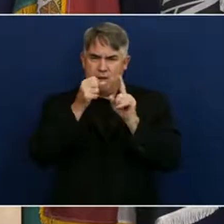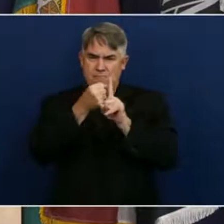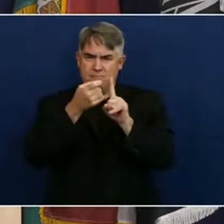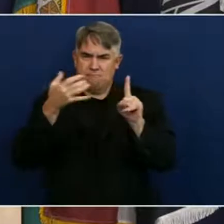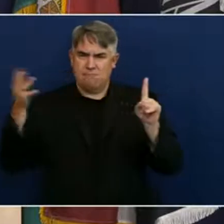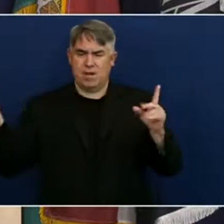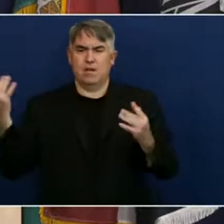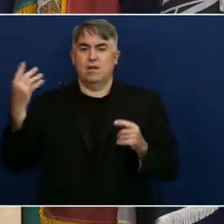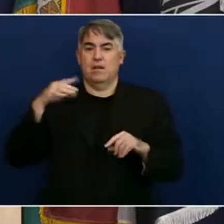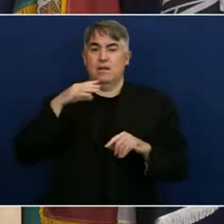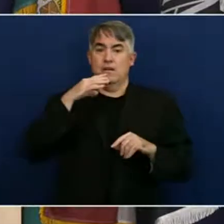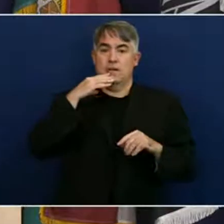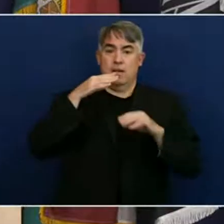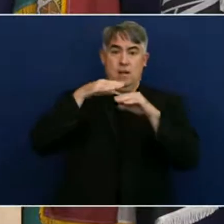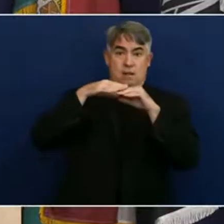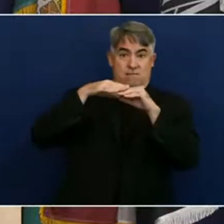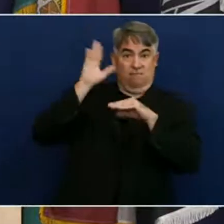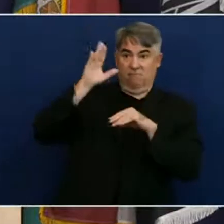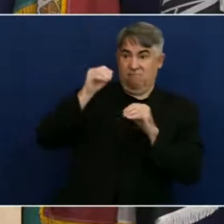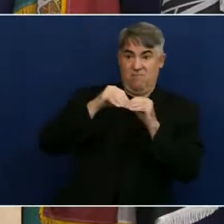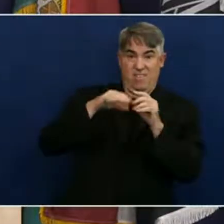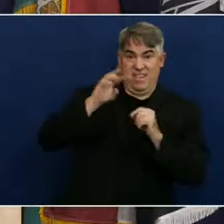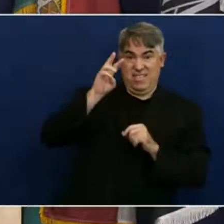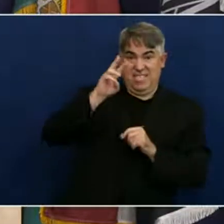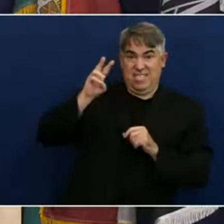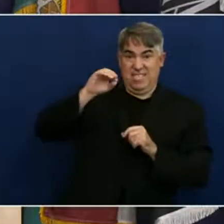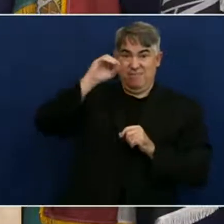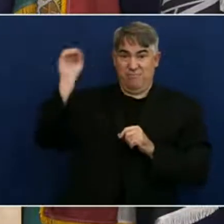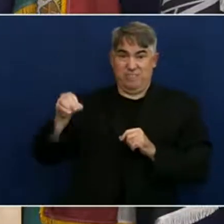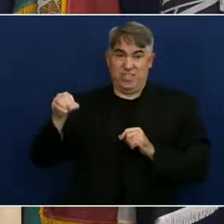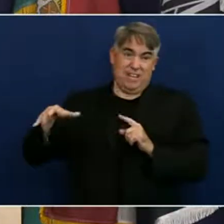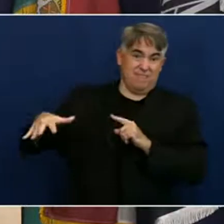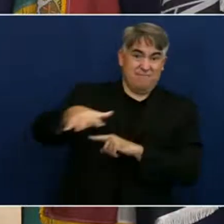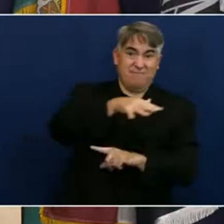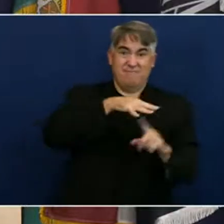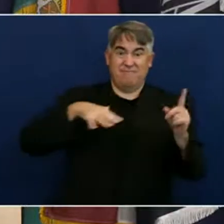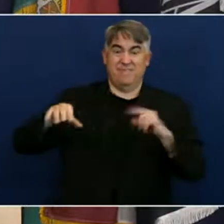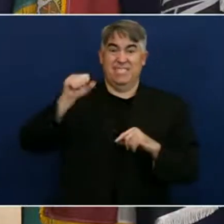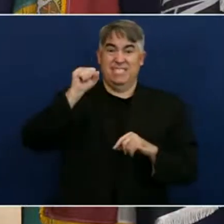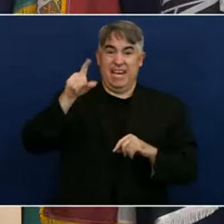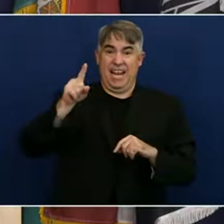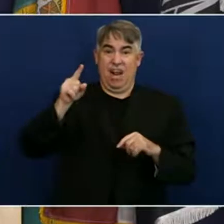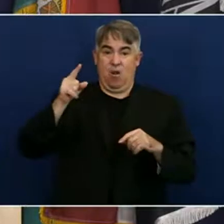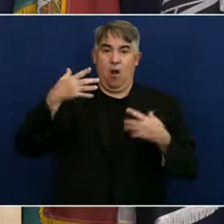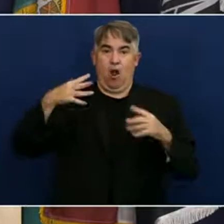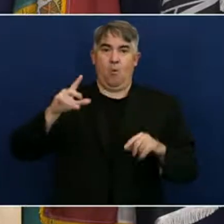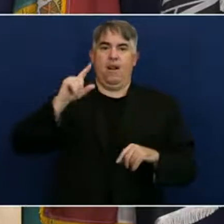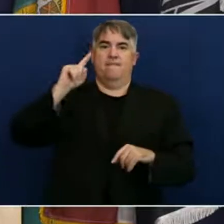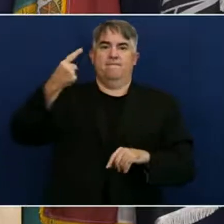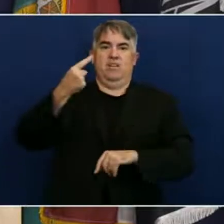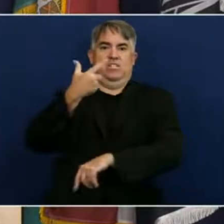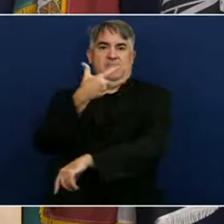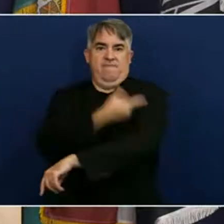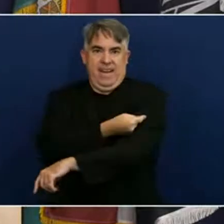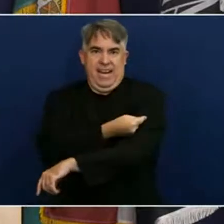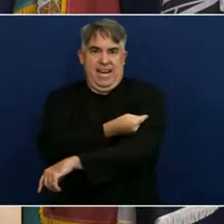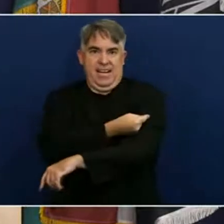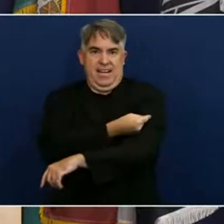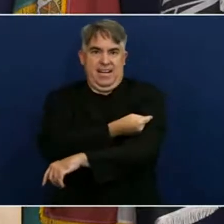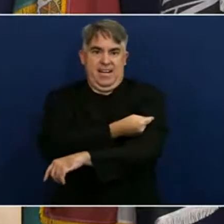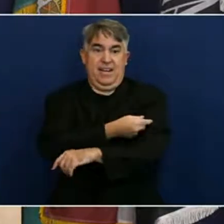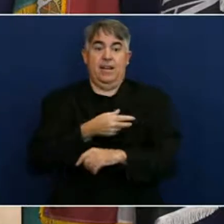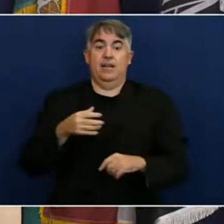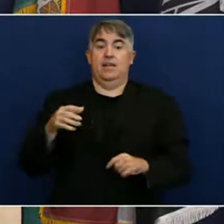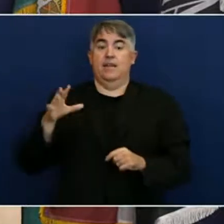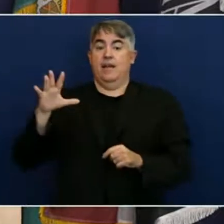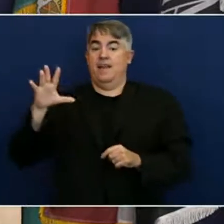our eligible population in San Diego has received their first dose, and more than 50%, more than half of the eligible population in San